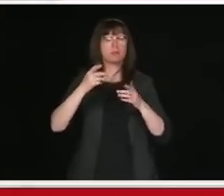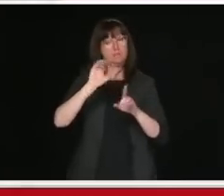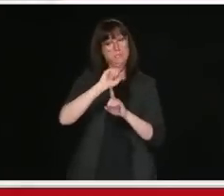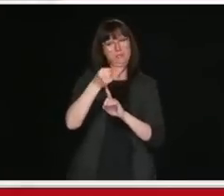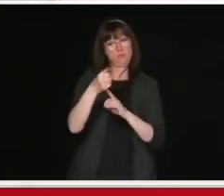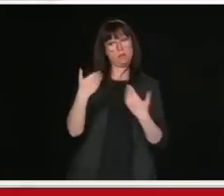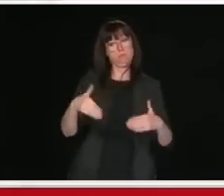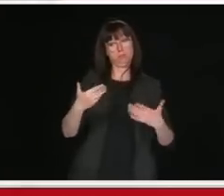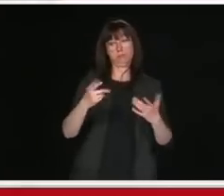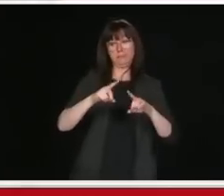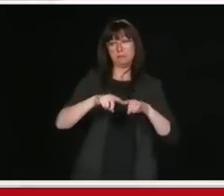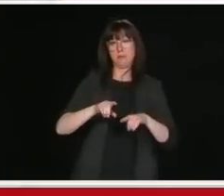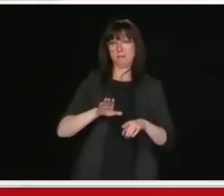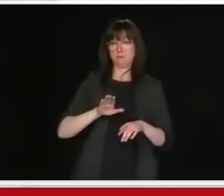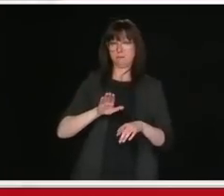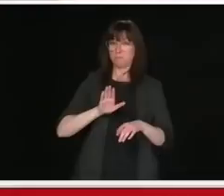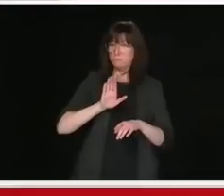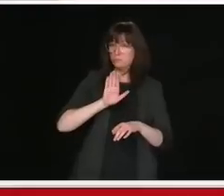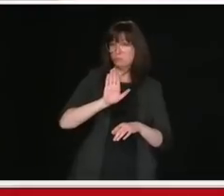the behavior